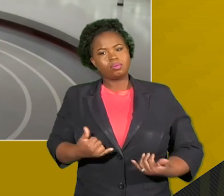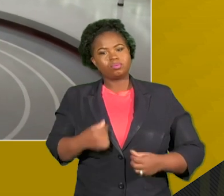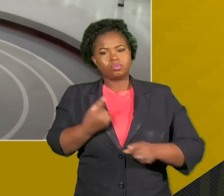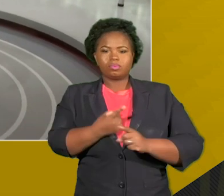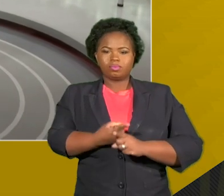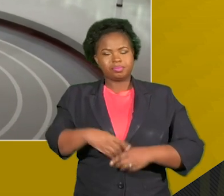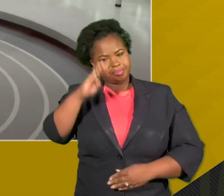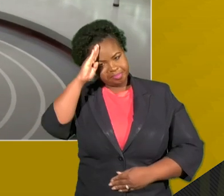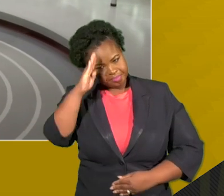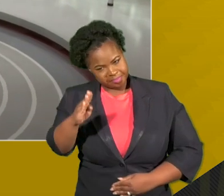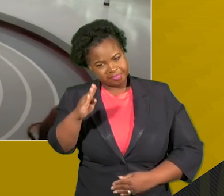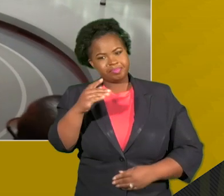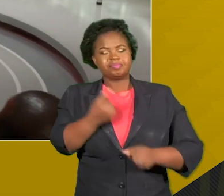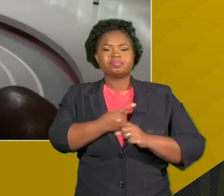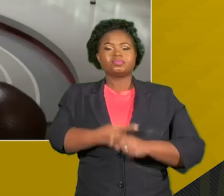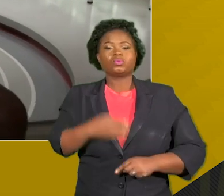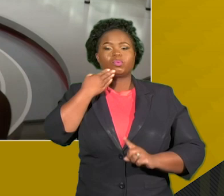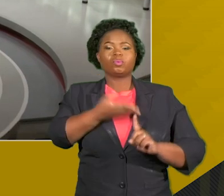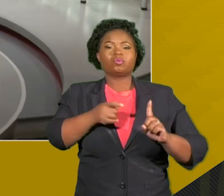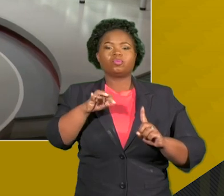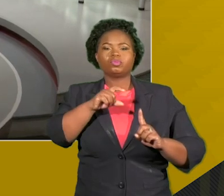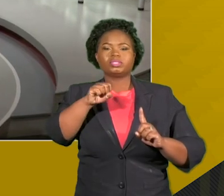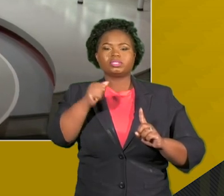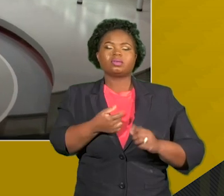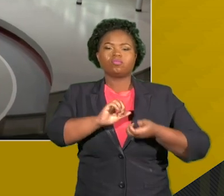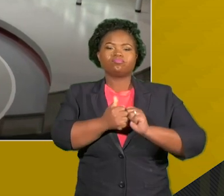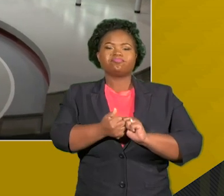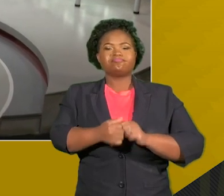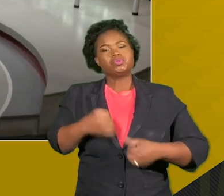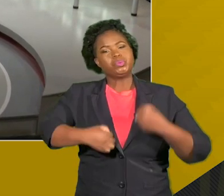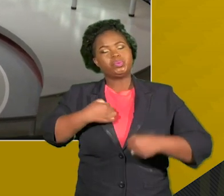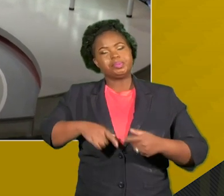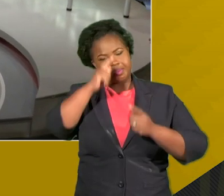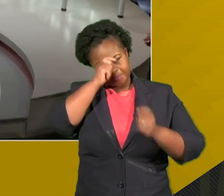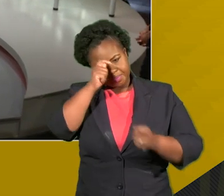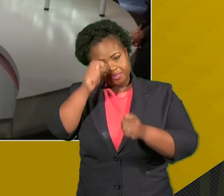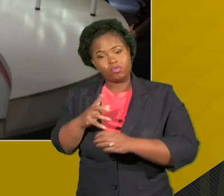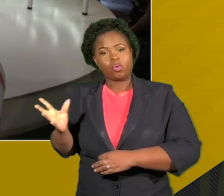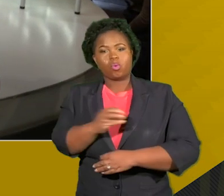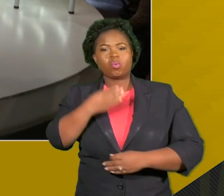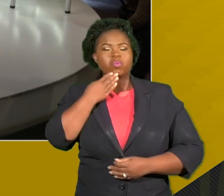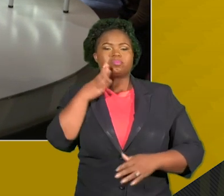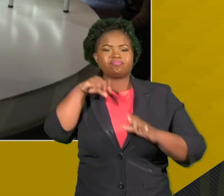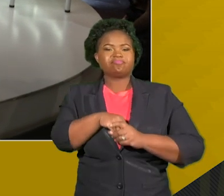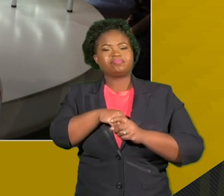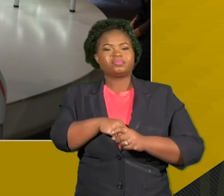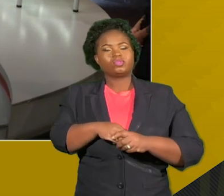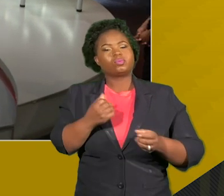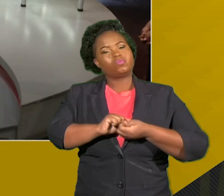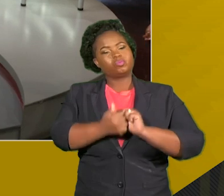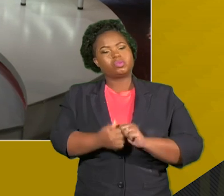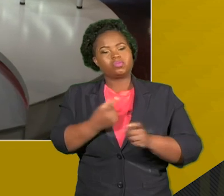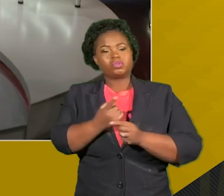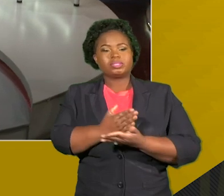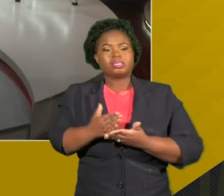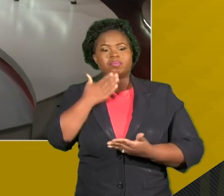my Captain, sithula isigqoko. Bangu Mzansi as well for a Comrade Marathon, sithula isigqoko. Na wonke abantu abakwazile ukuthi take part ngisho nalabo